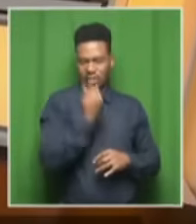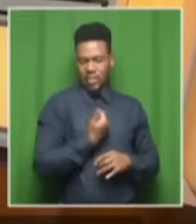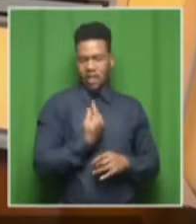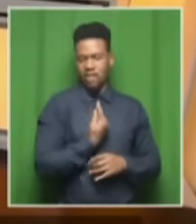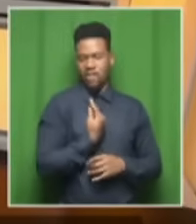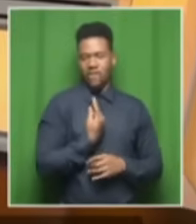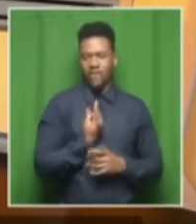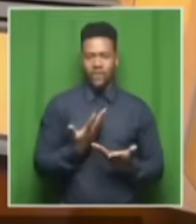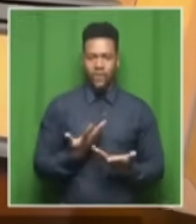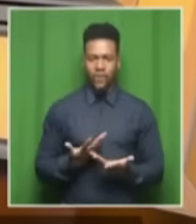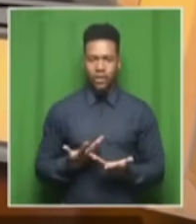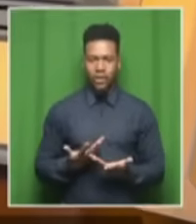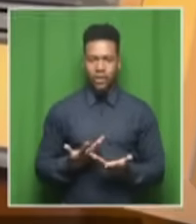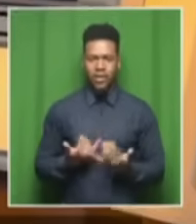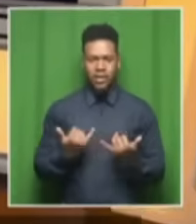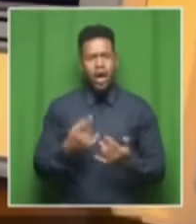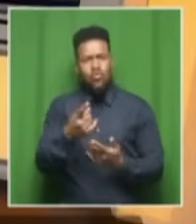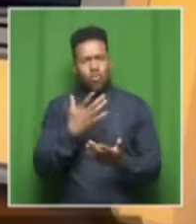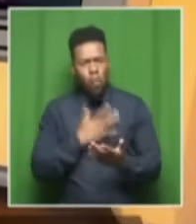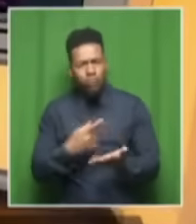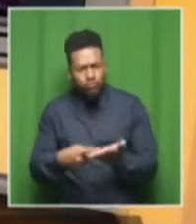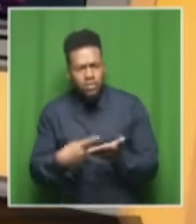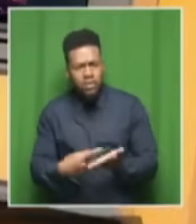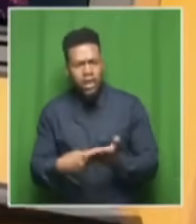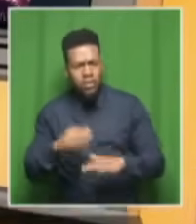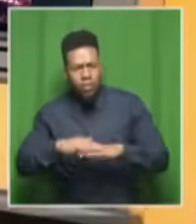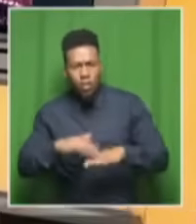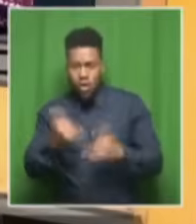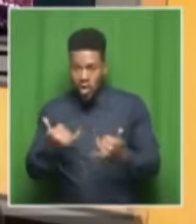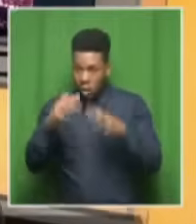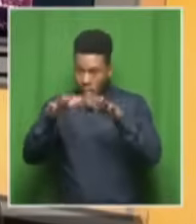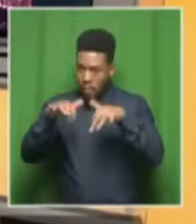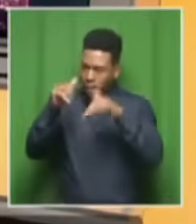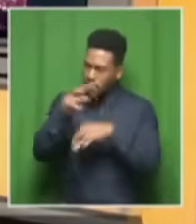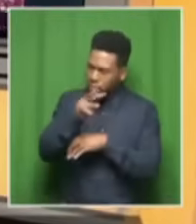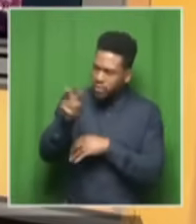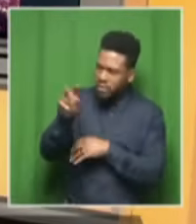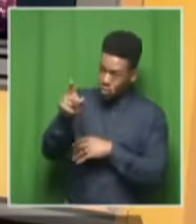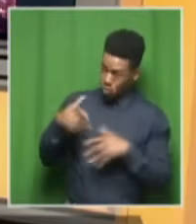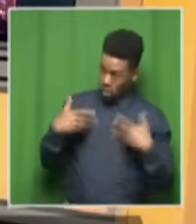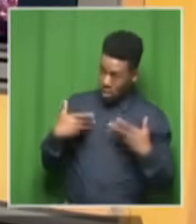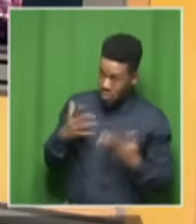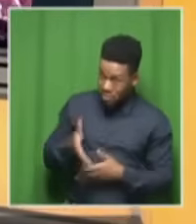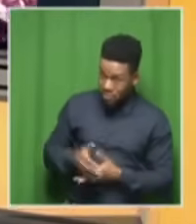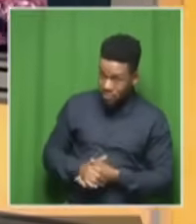perhaps you want to talk a bit about this. I mean, what are you seeing at the moment in Parliament clearly doesn't make you happy.